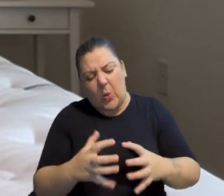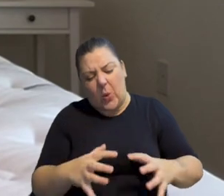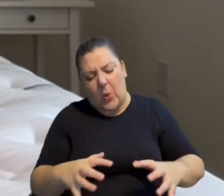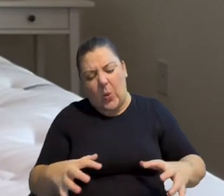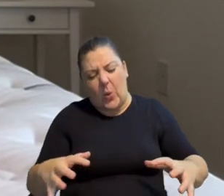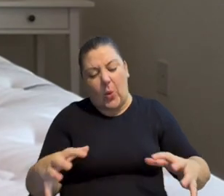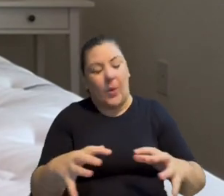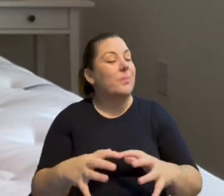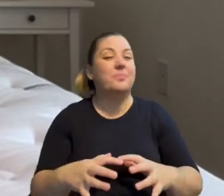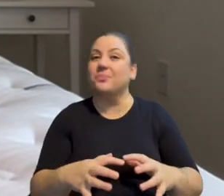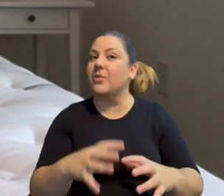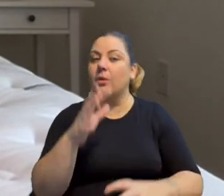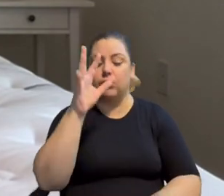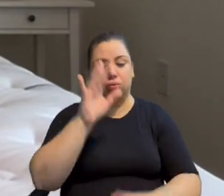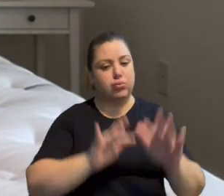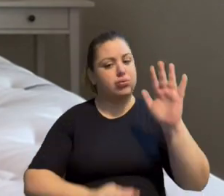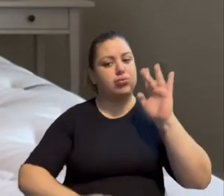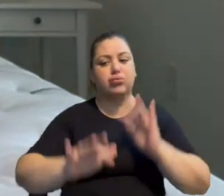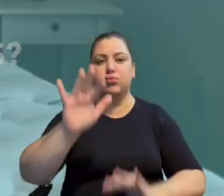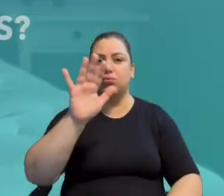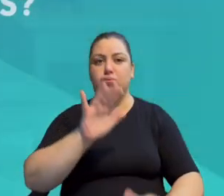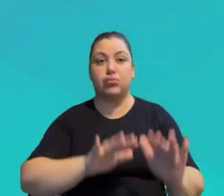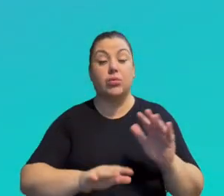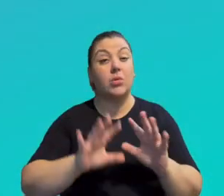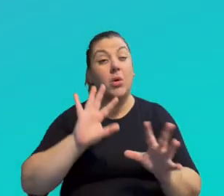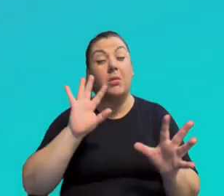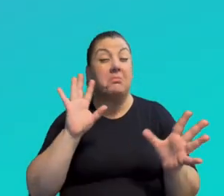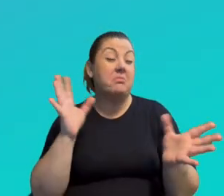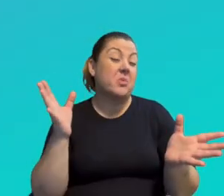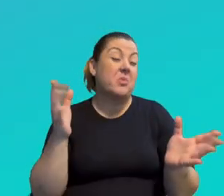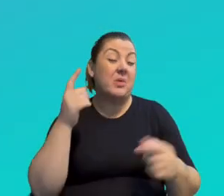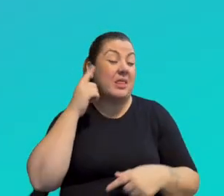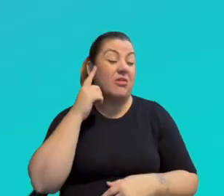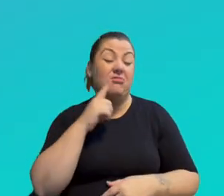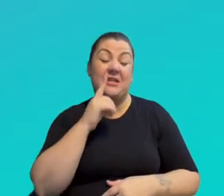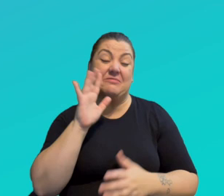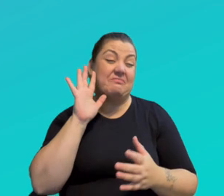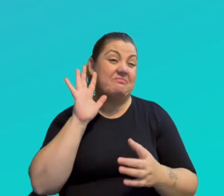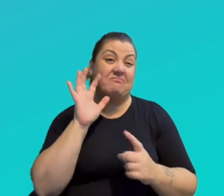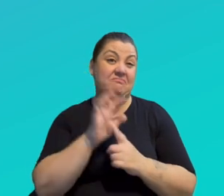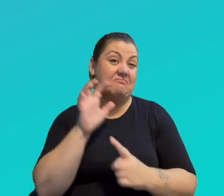category, we thought Bear did really great.